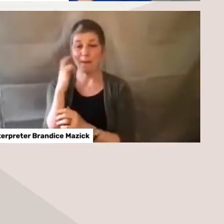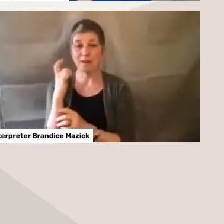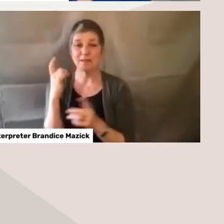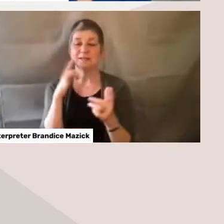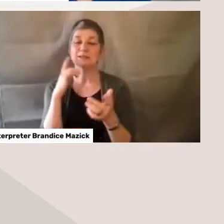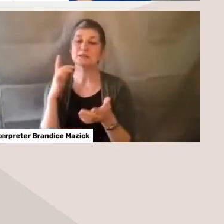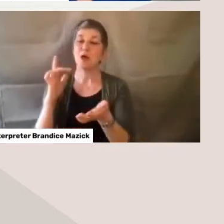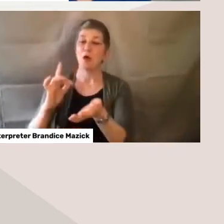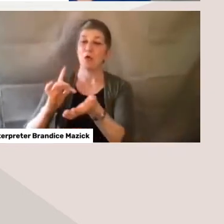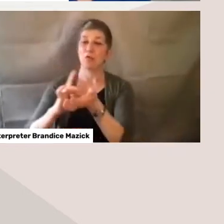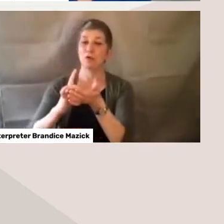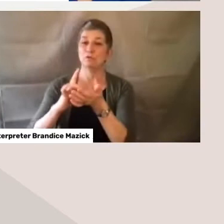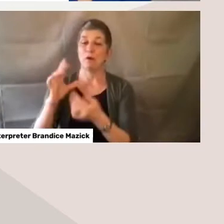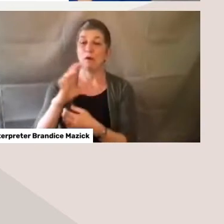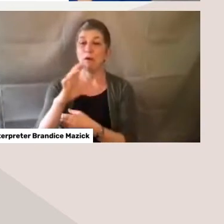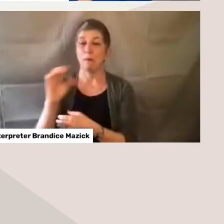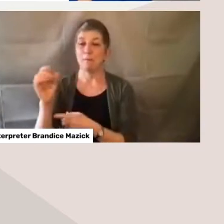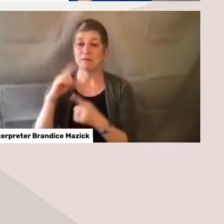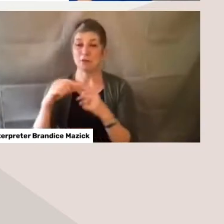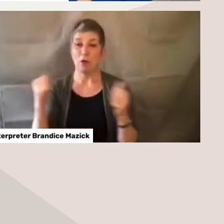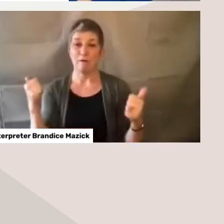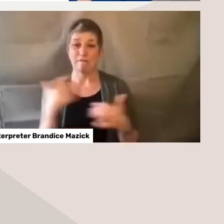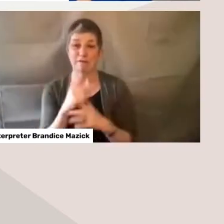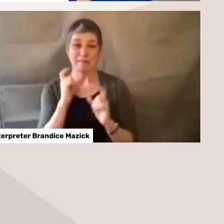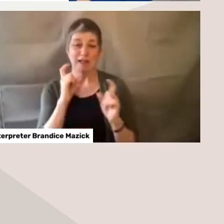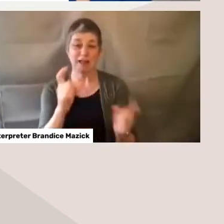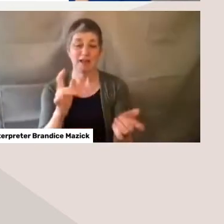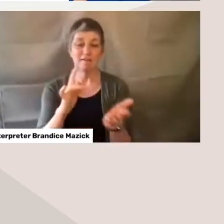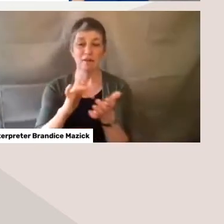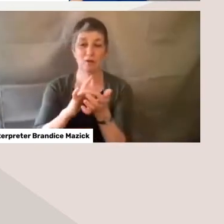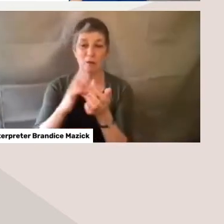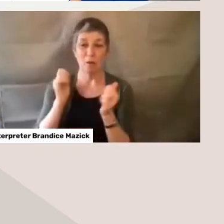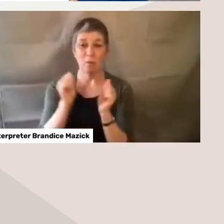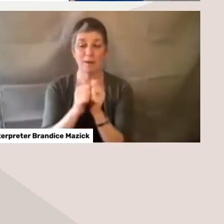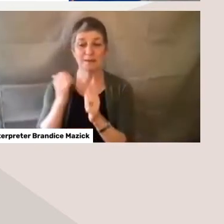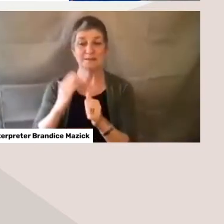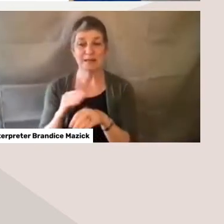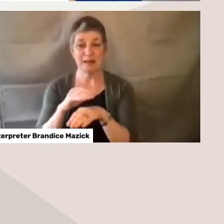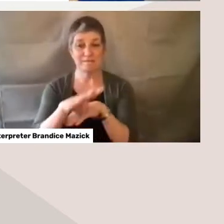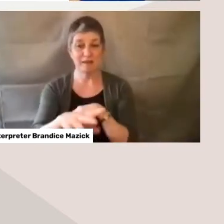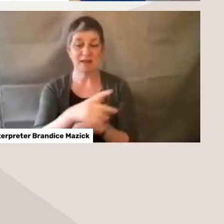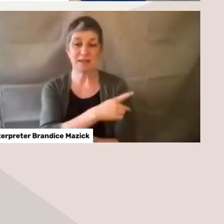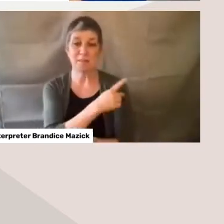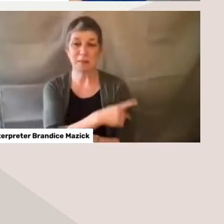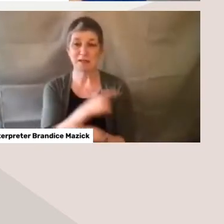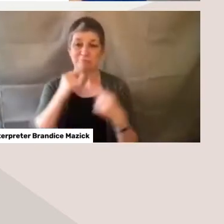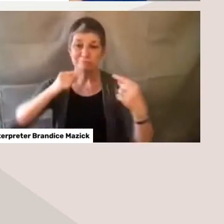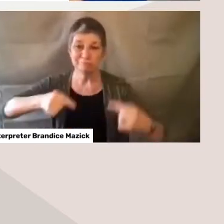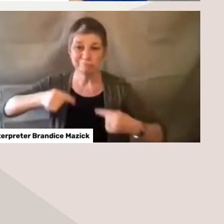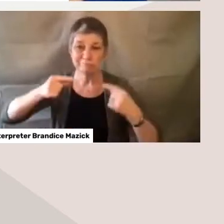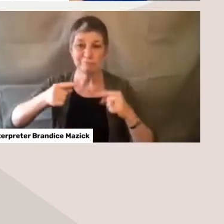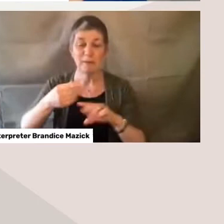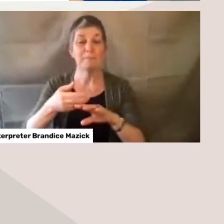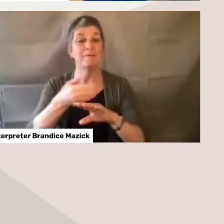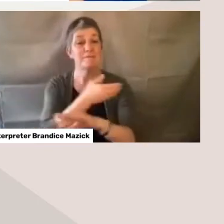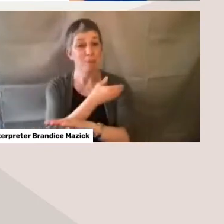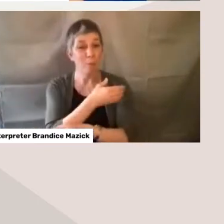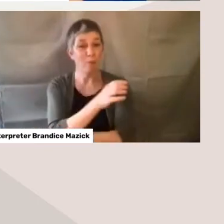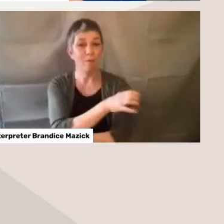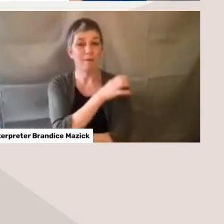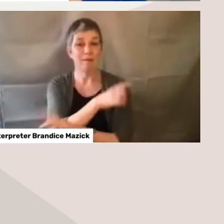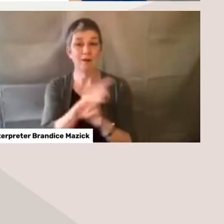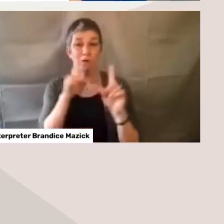drug companies are afraid that if they give a drug that has side effects and the patient's not doing very well even before that clinical